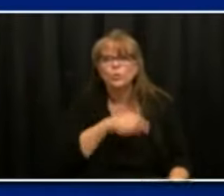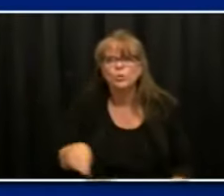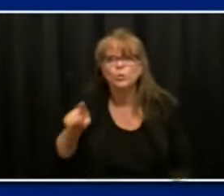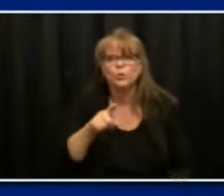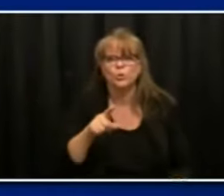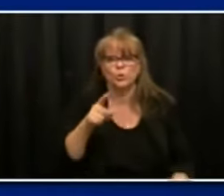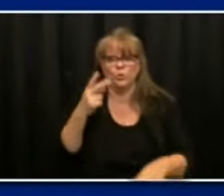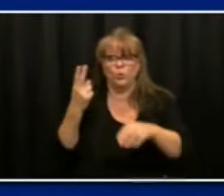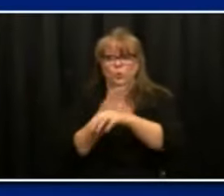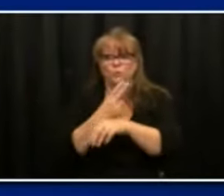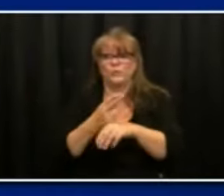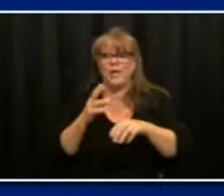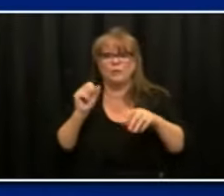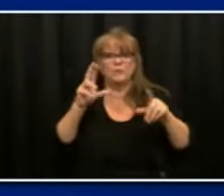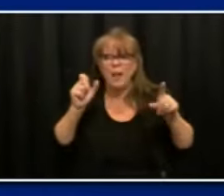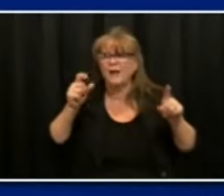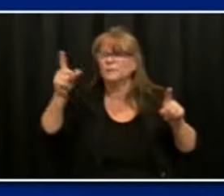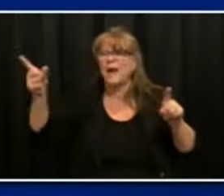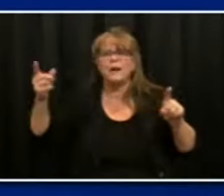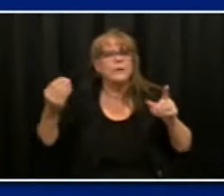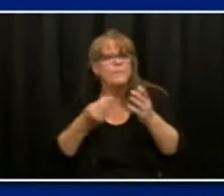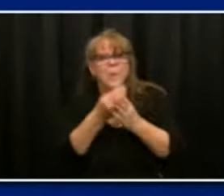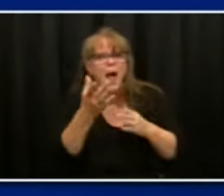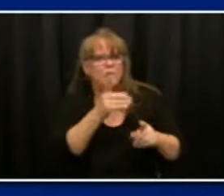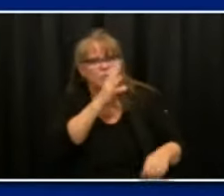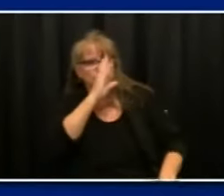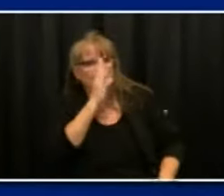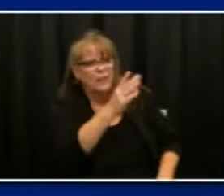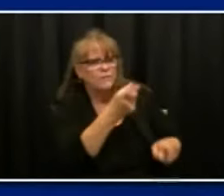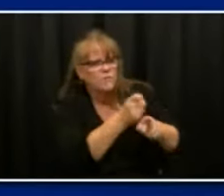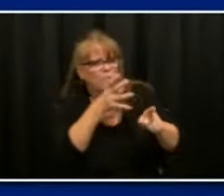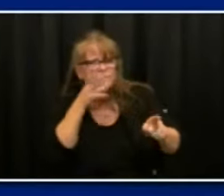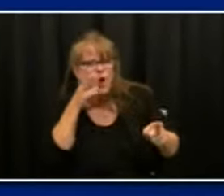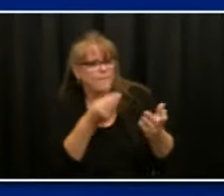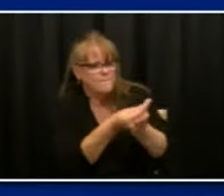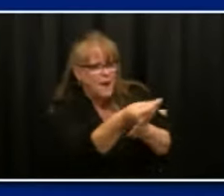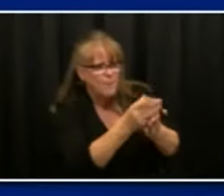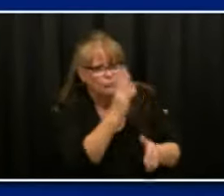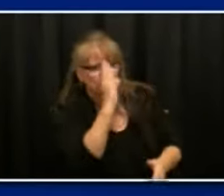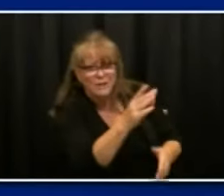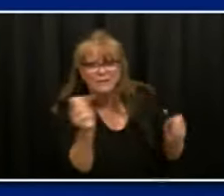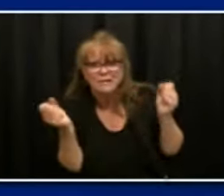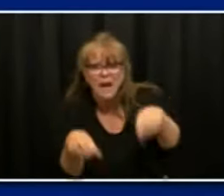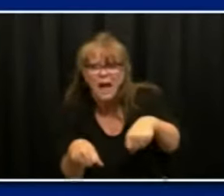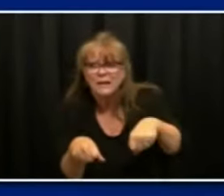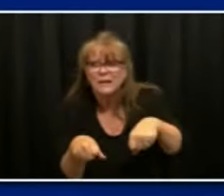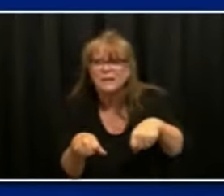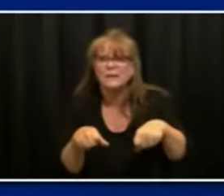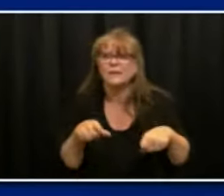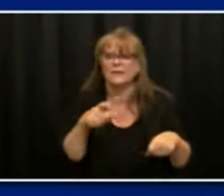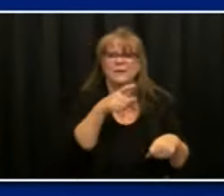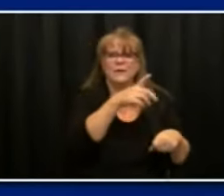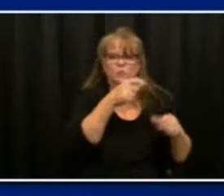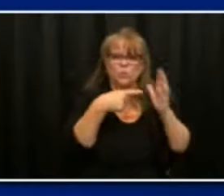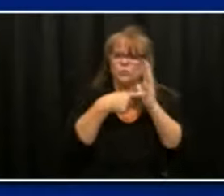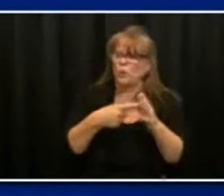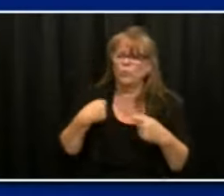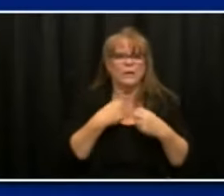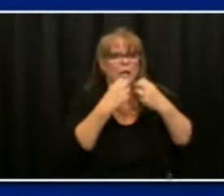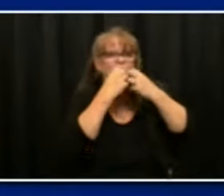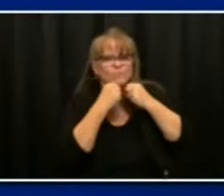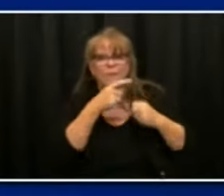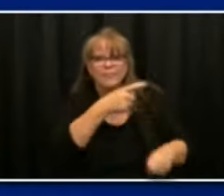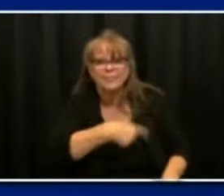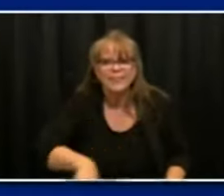from a farmer or rancher and getting acquainted with your local agricultural community. Check out coloradoproud.com, find a farm